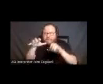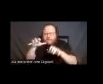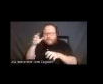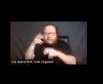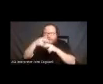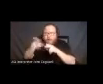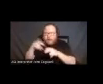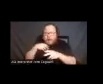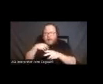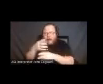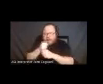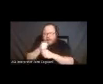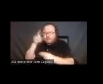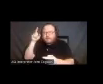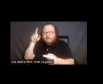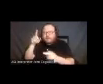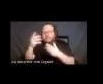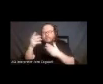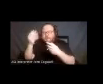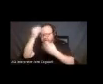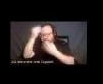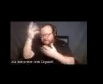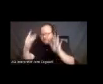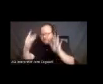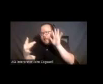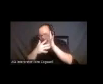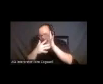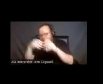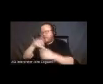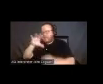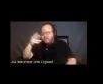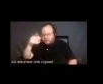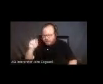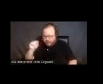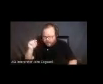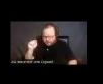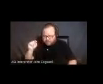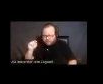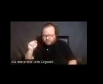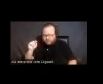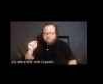say that I got that demo form link in the chat.